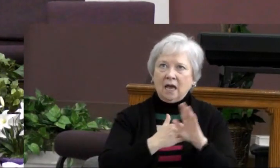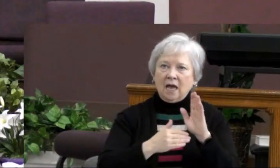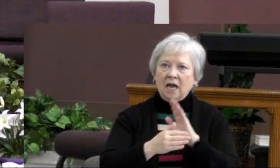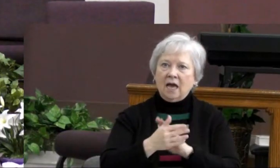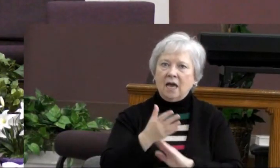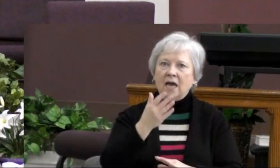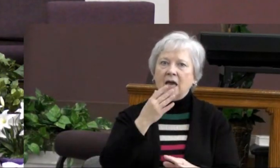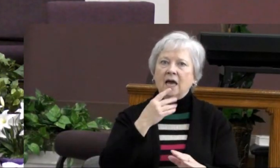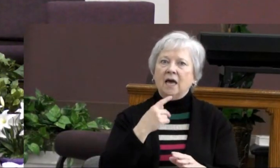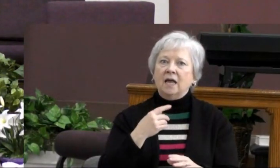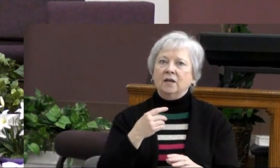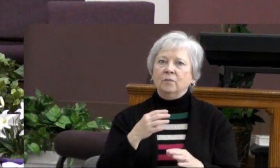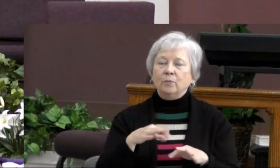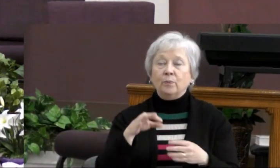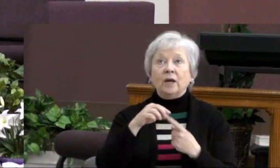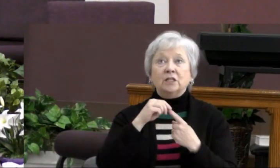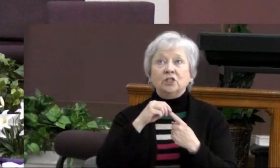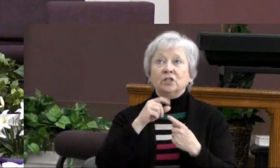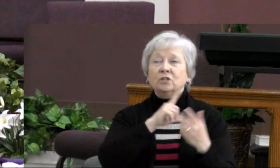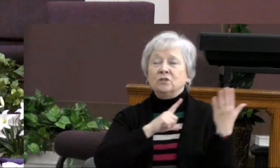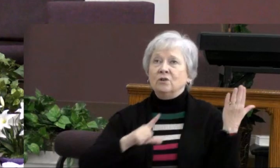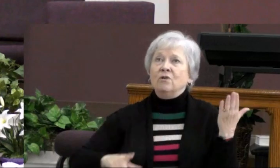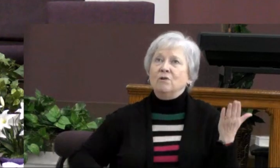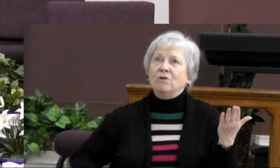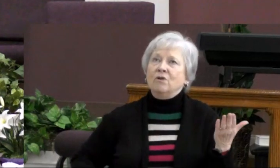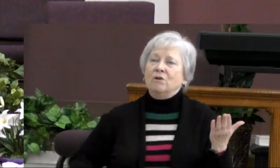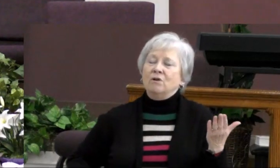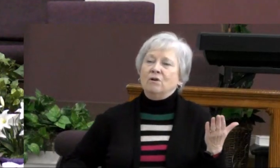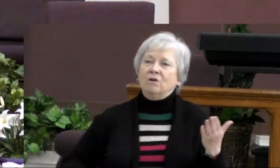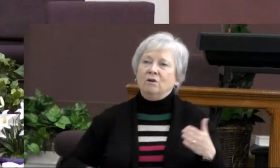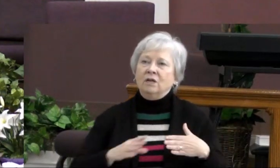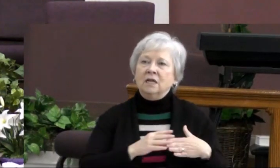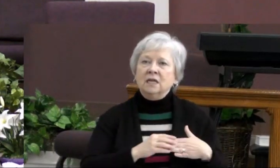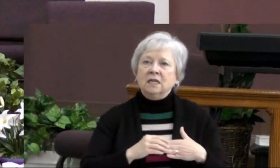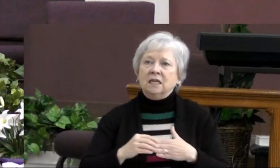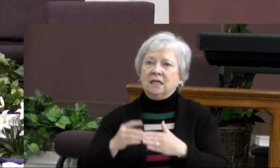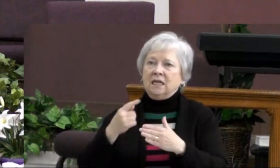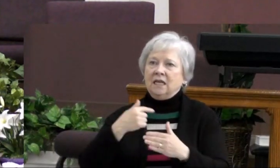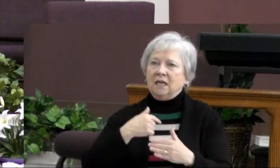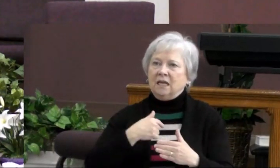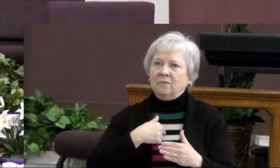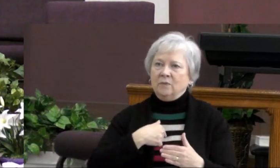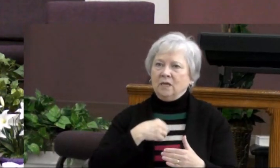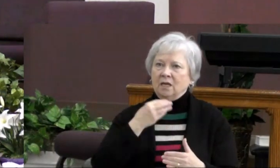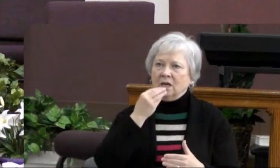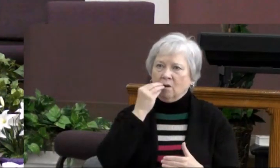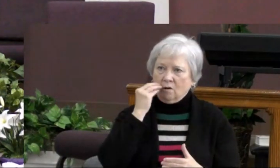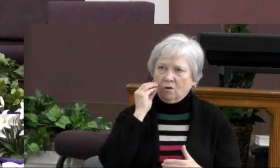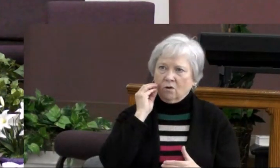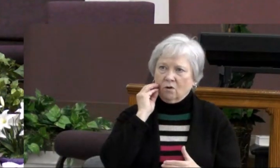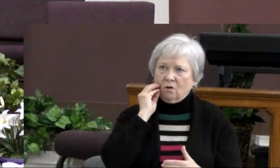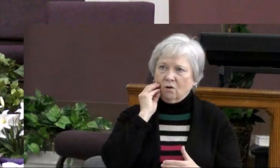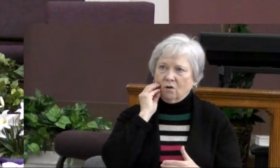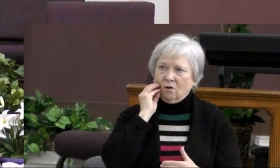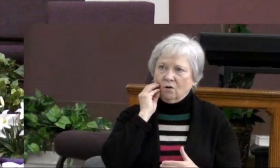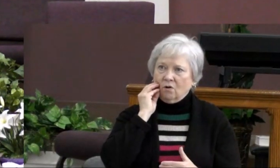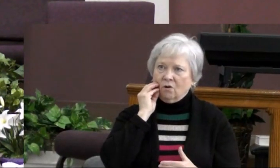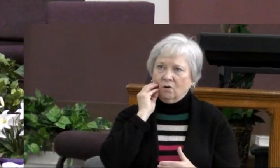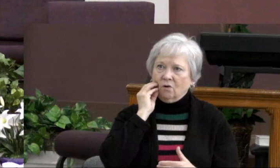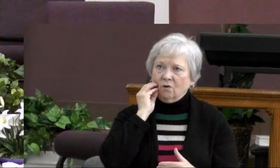My hand, precious Lord, lead me